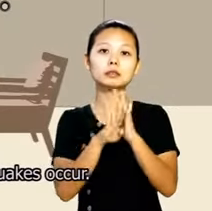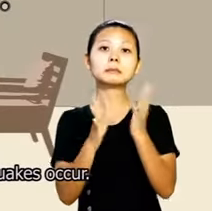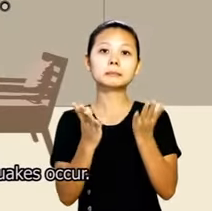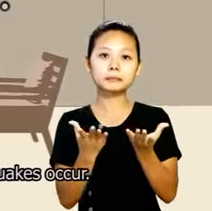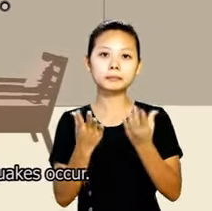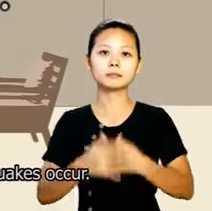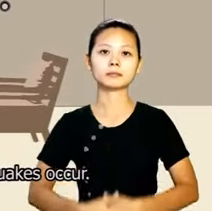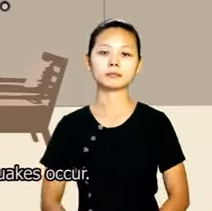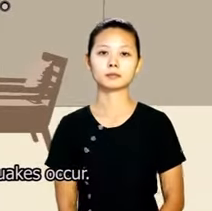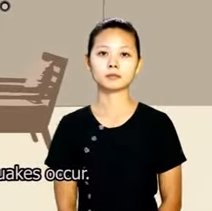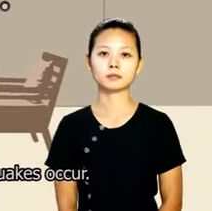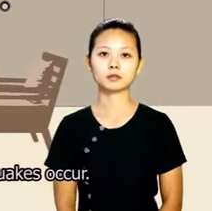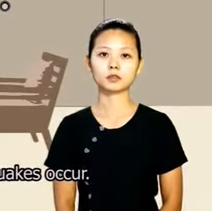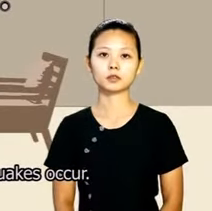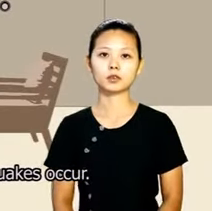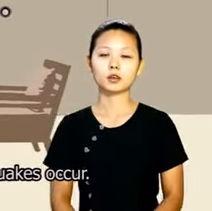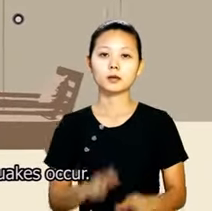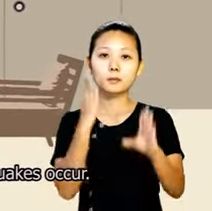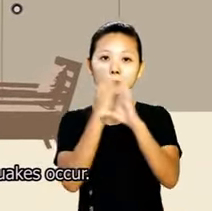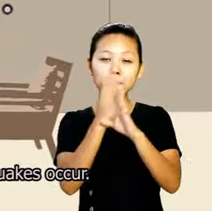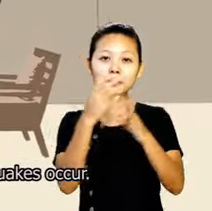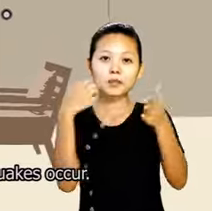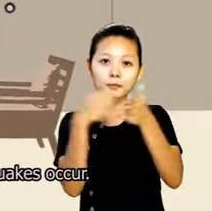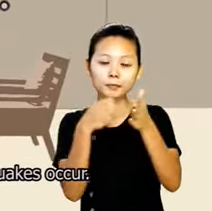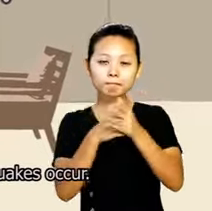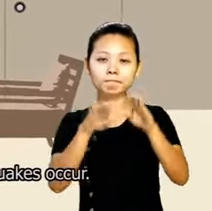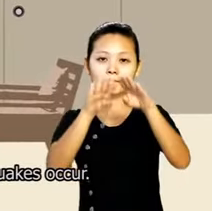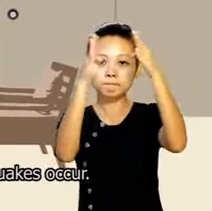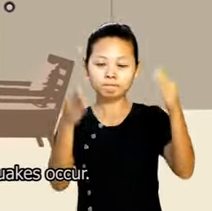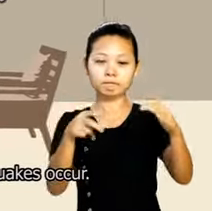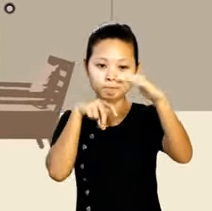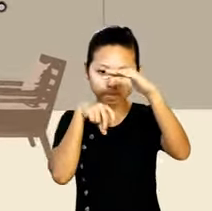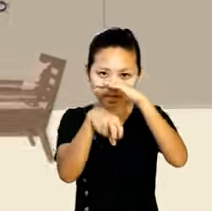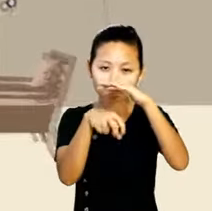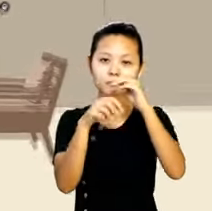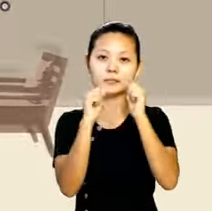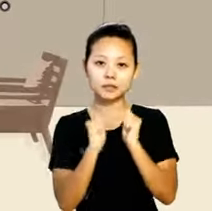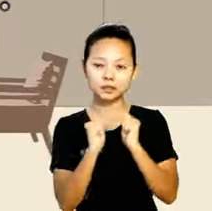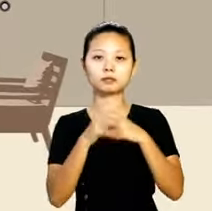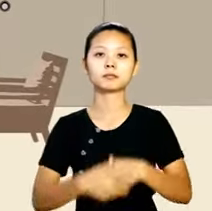Stay under a strong table when earthquakes occur.